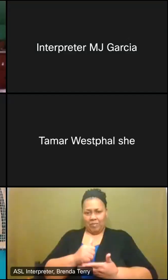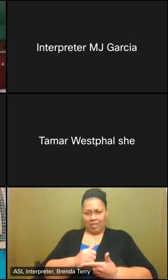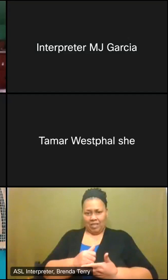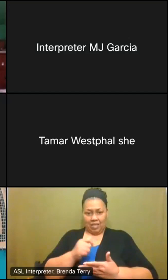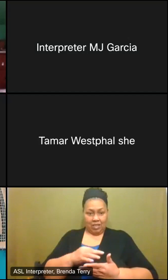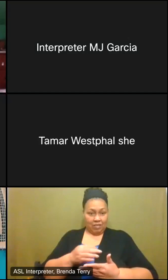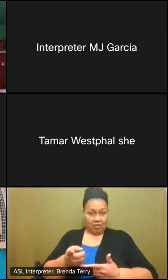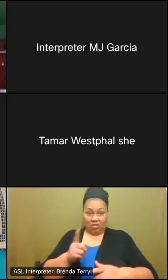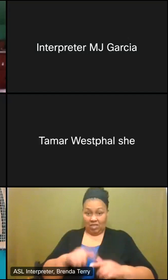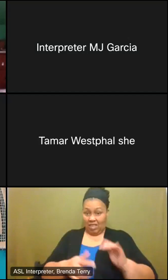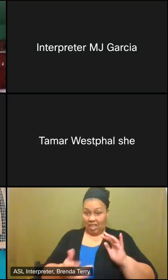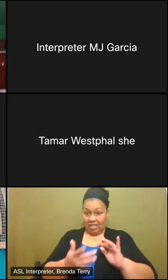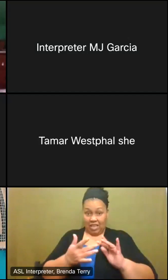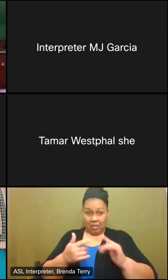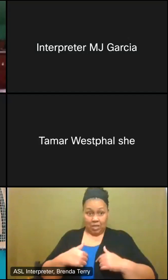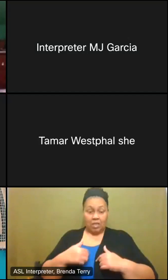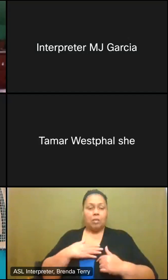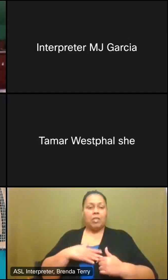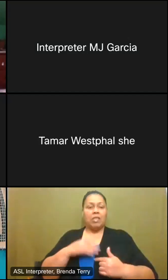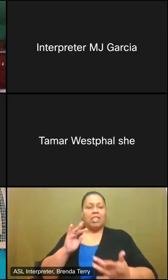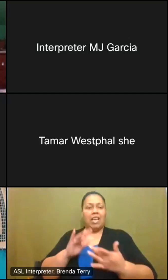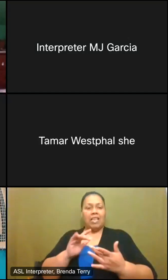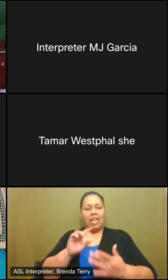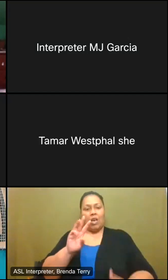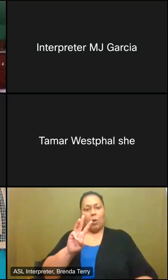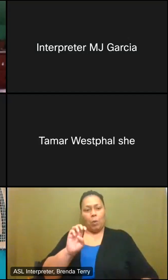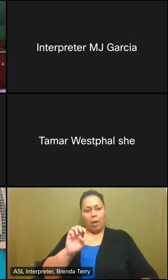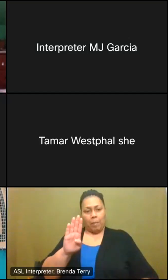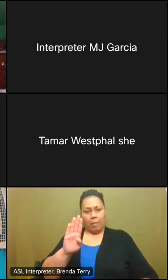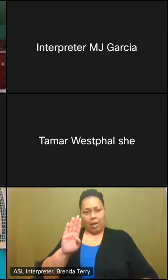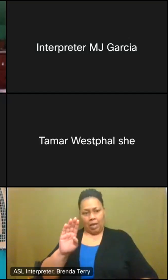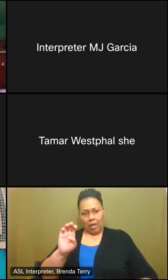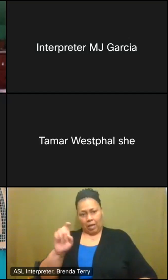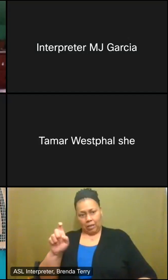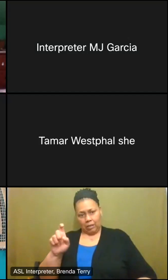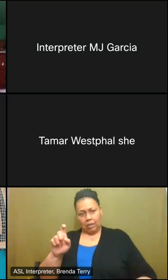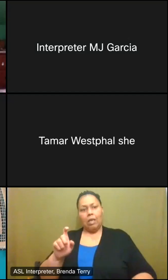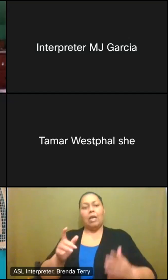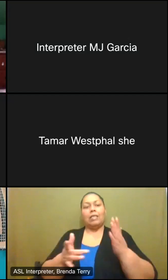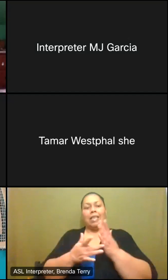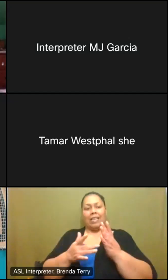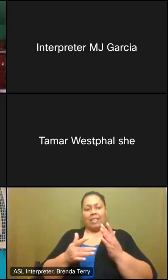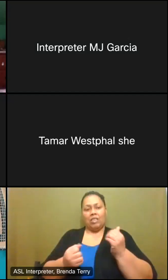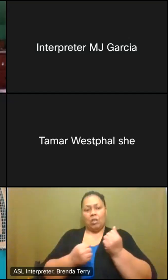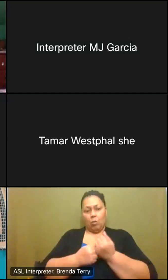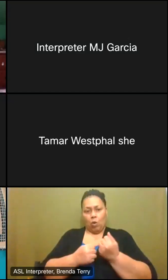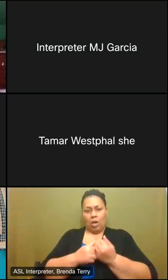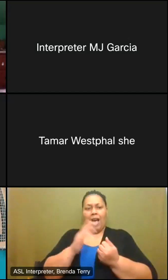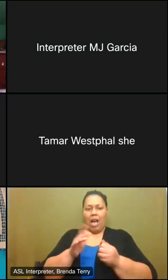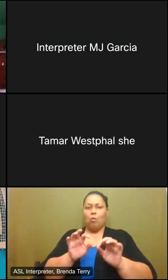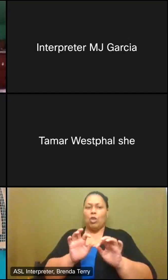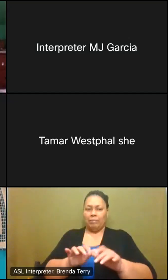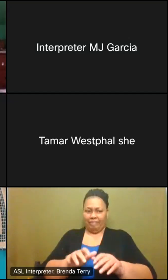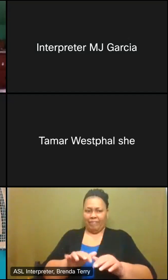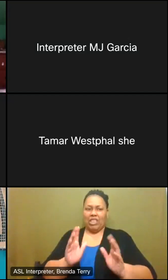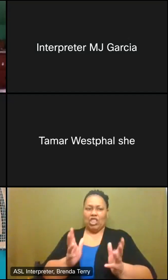unable to contact me, please reach out to the WebEx tech support. I will post the number in the chat box. We welcome